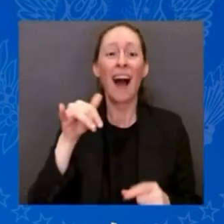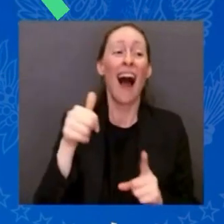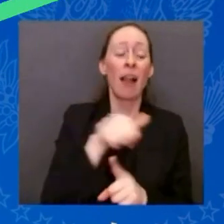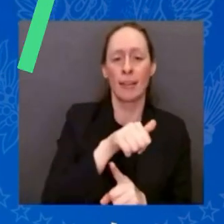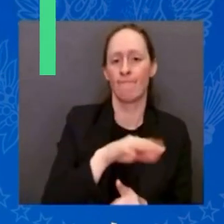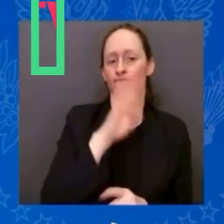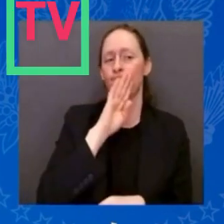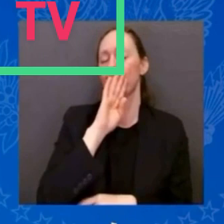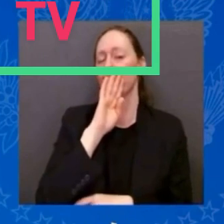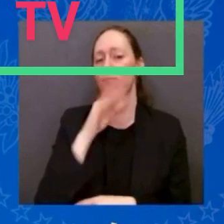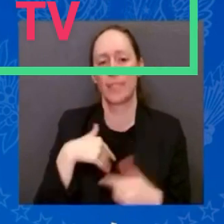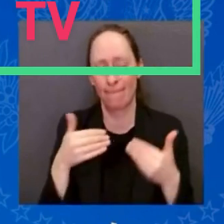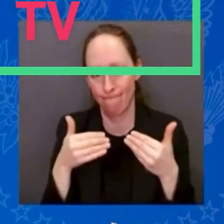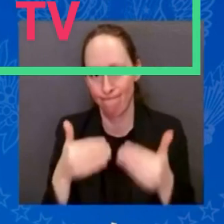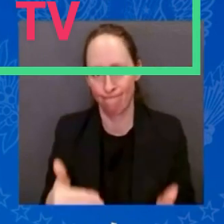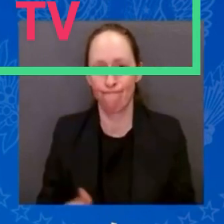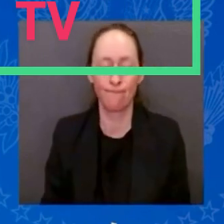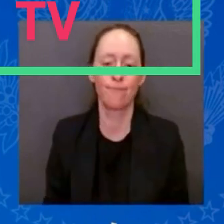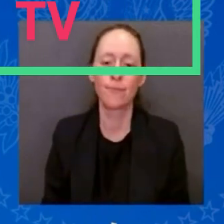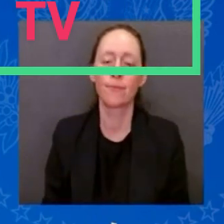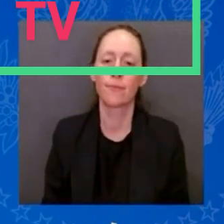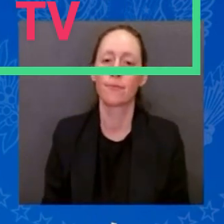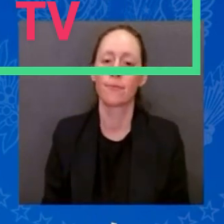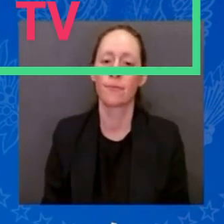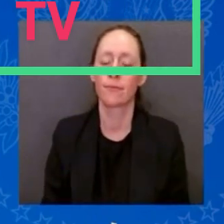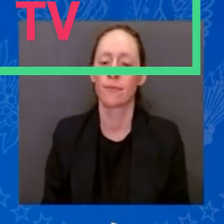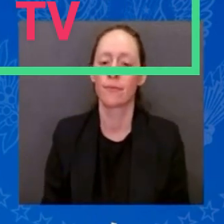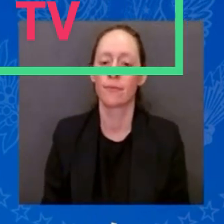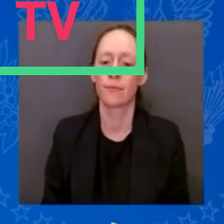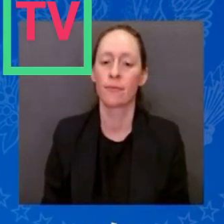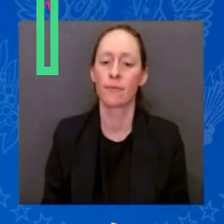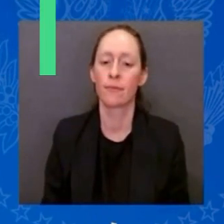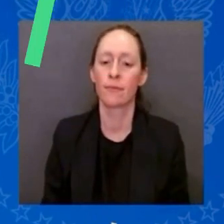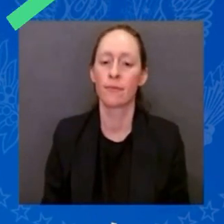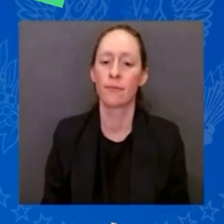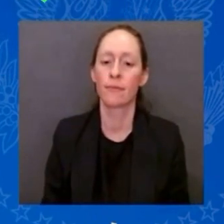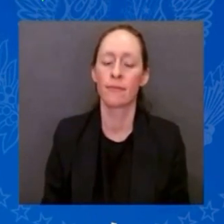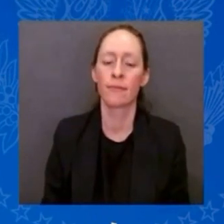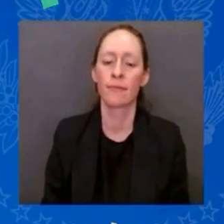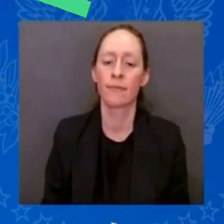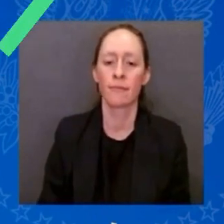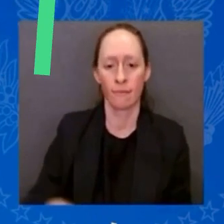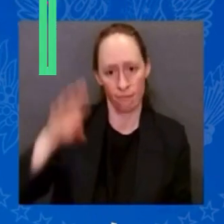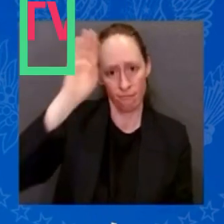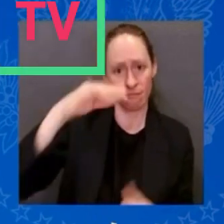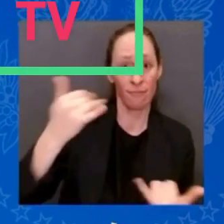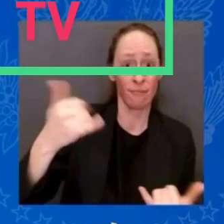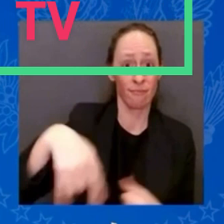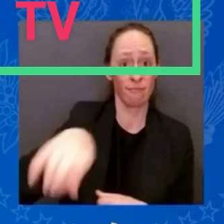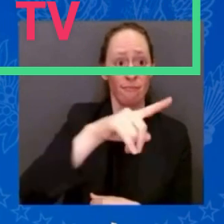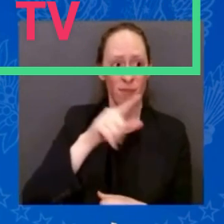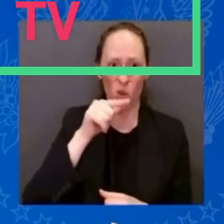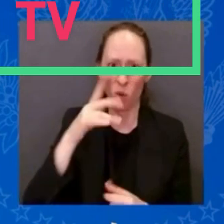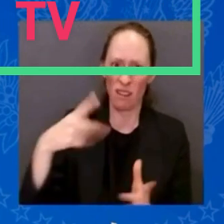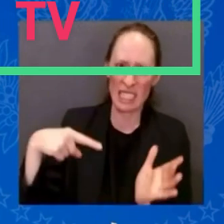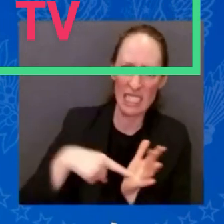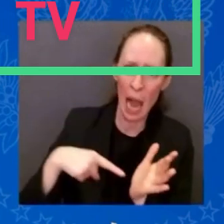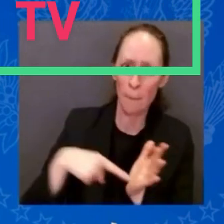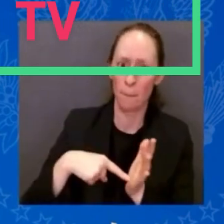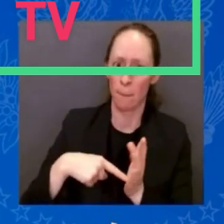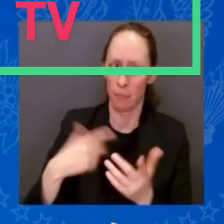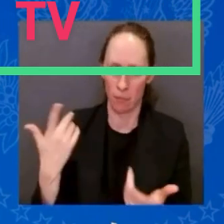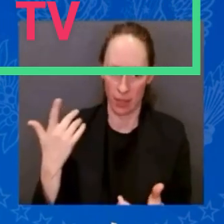choices, which their budgets are being strained now when they start to repay their monthly loan payments this